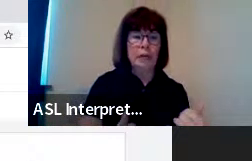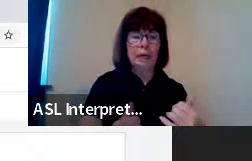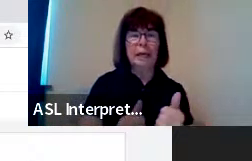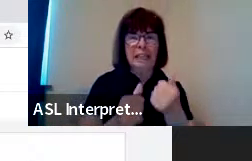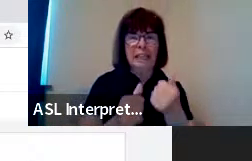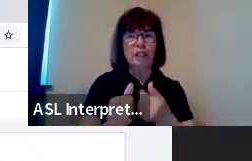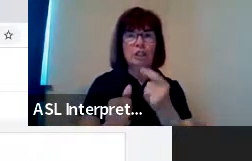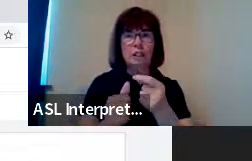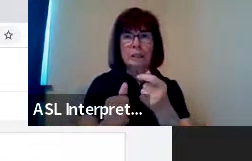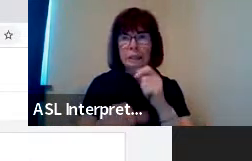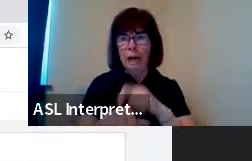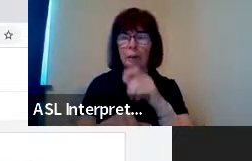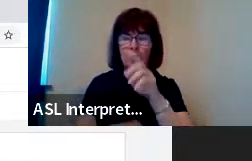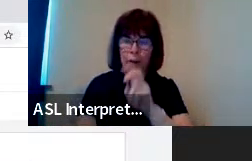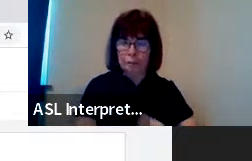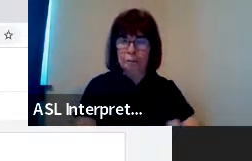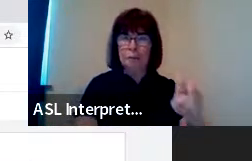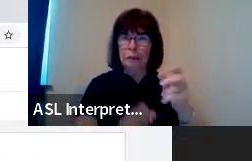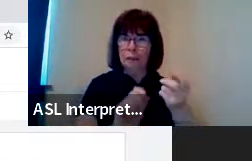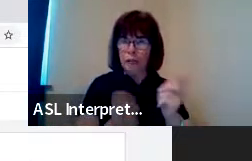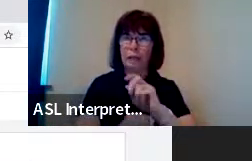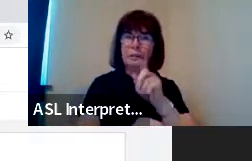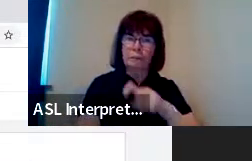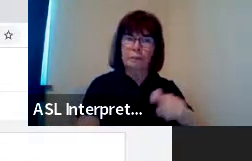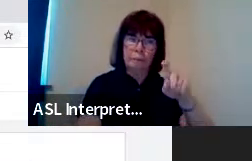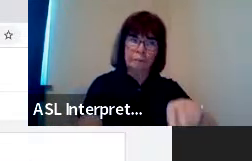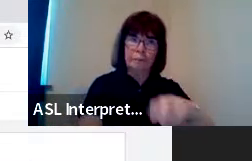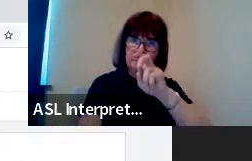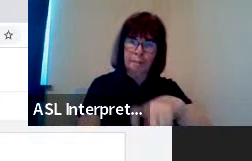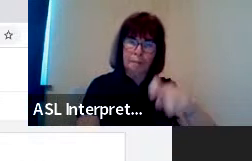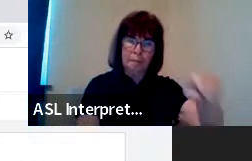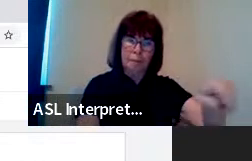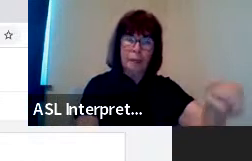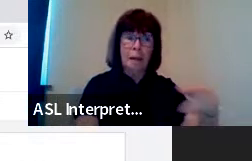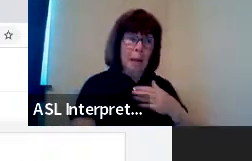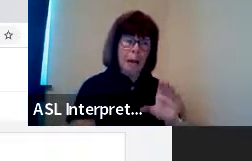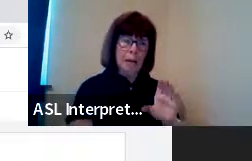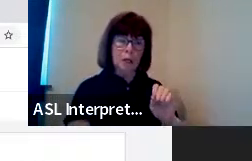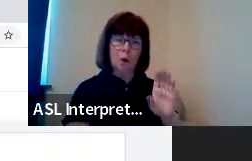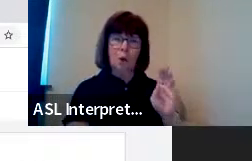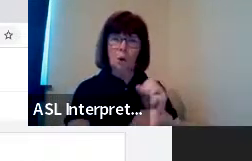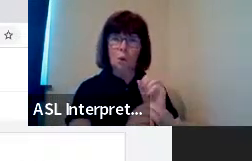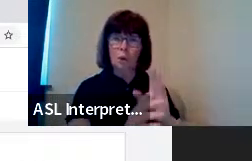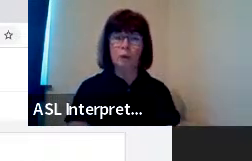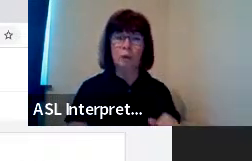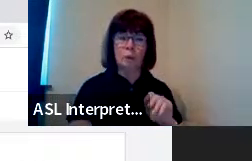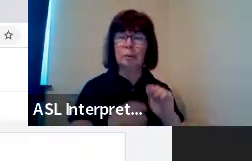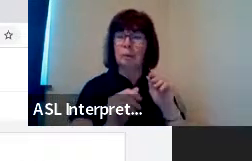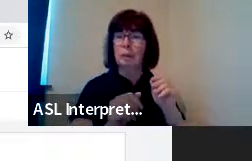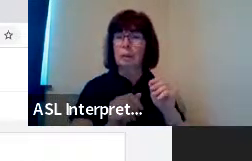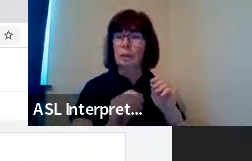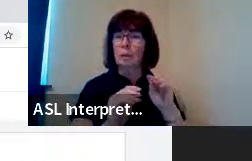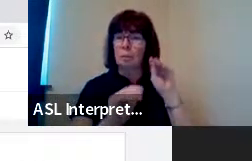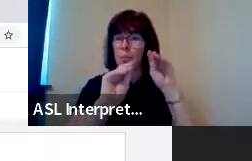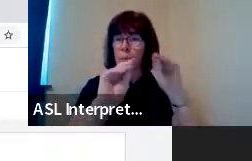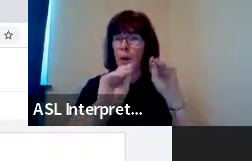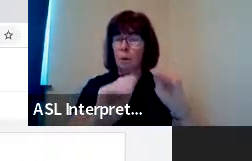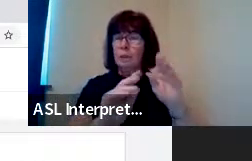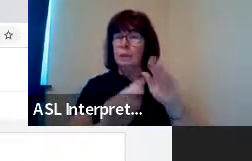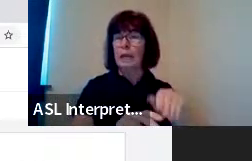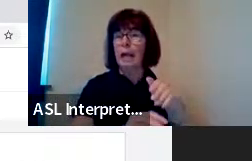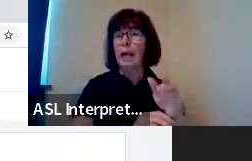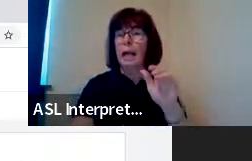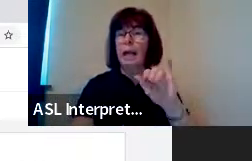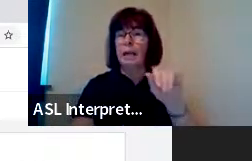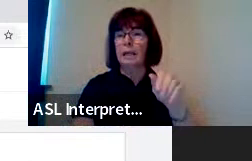rotation, is my coworker Joanne, she's going to post a link in the chat, this Jamboard. If you've never used a